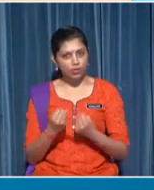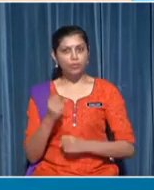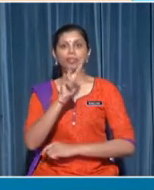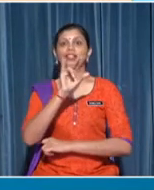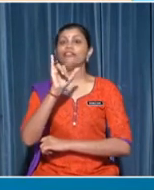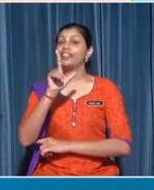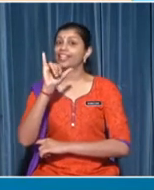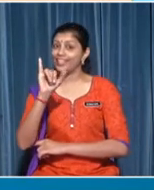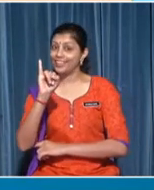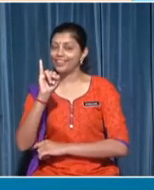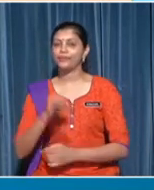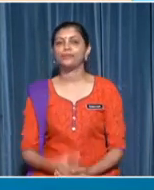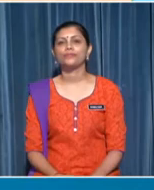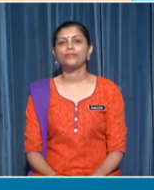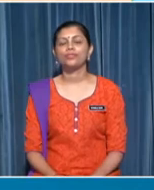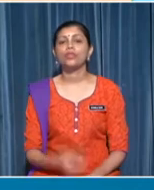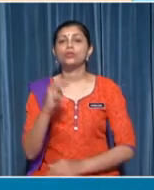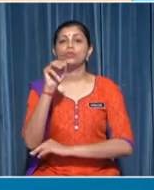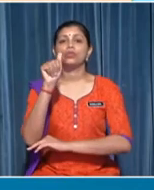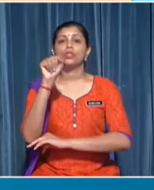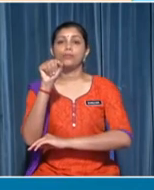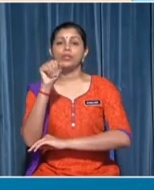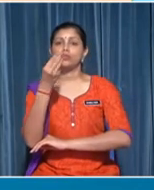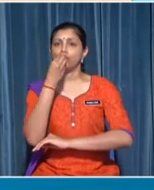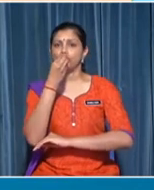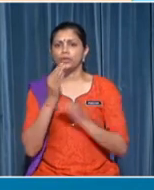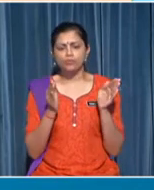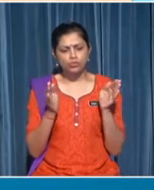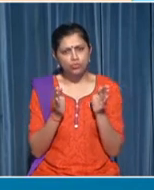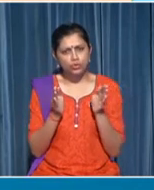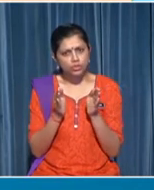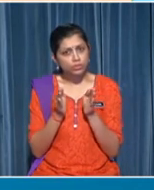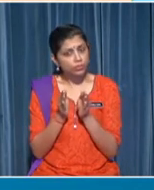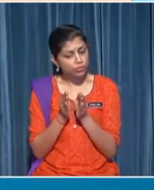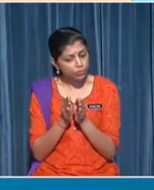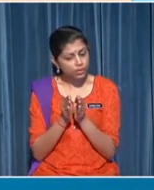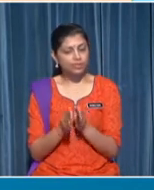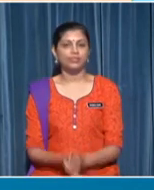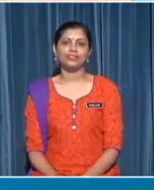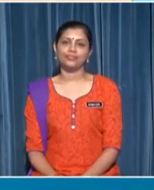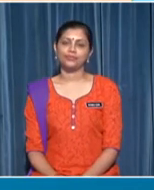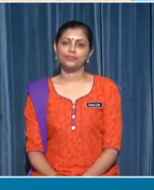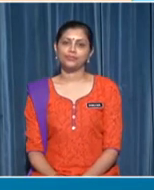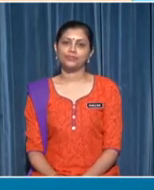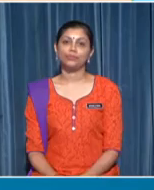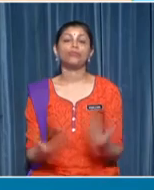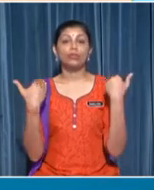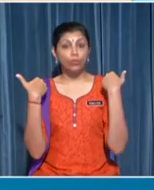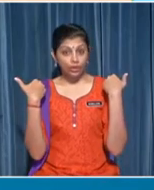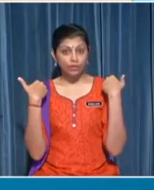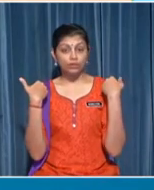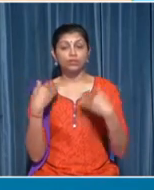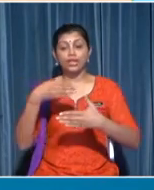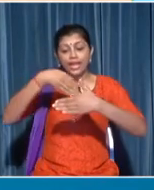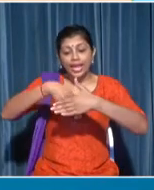villi. So the mass of food becomes smaller and smaller. The leftovers will